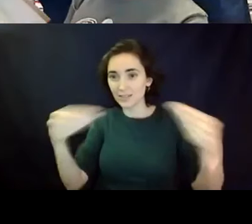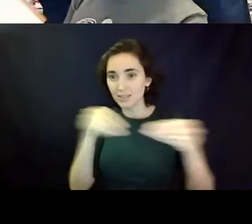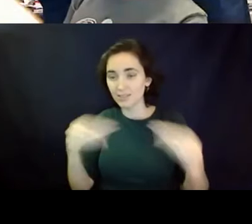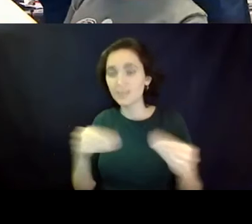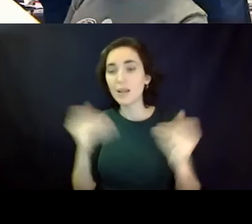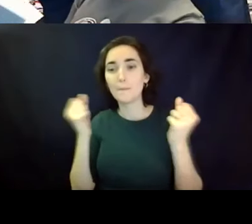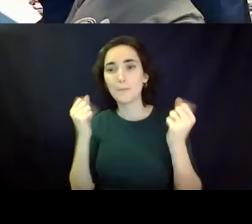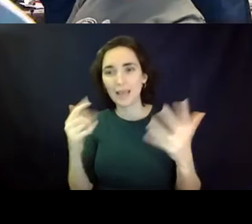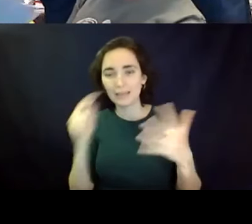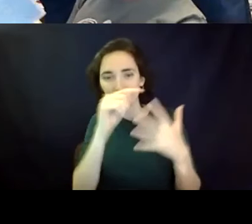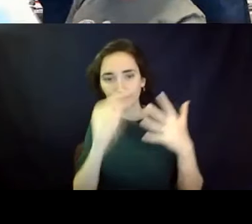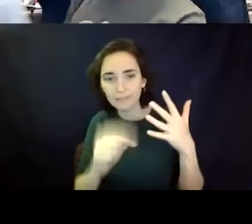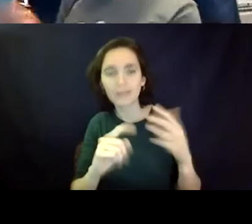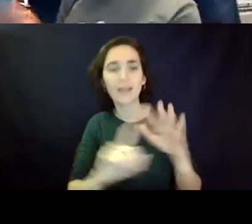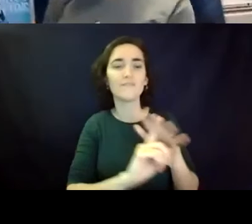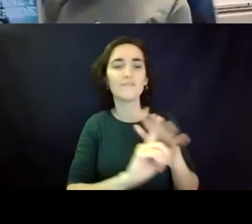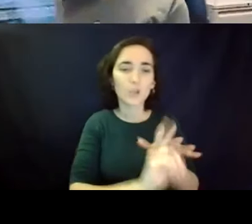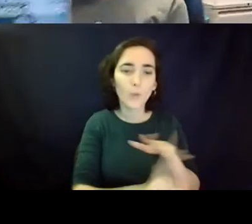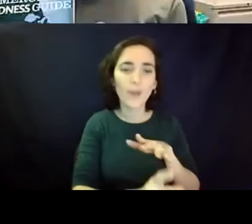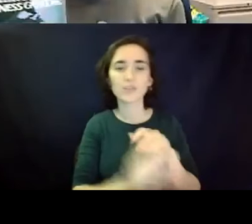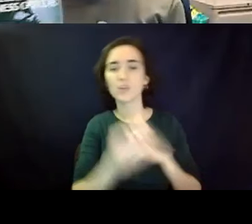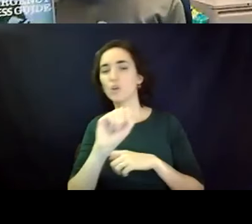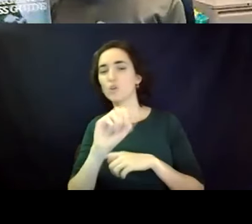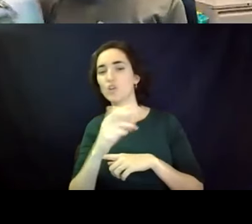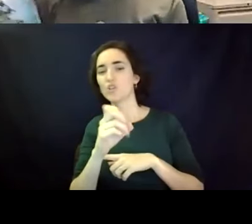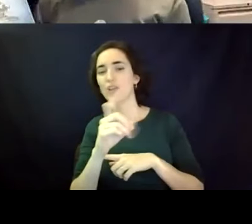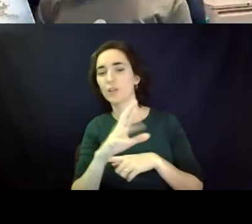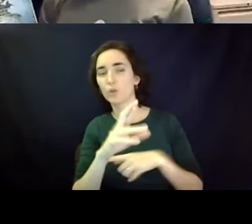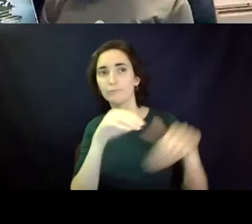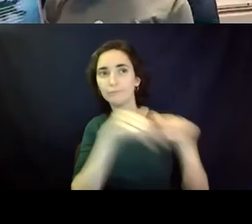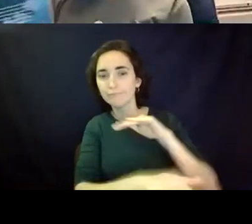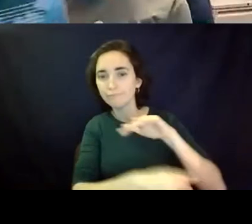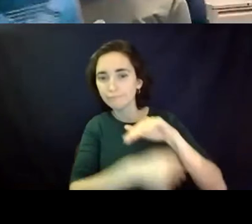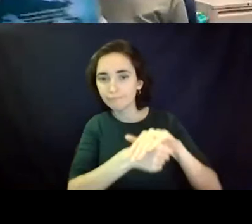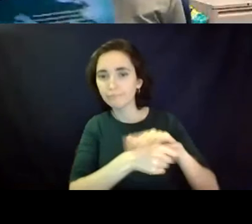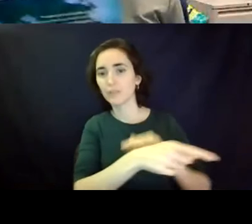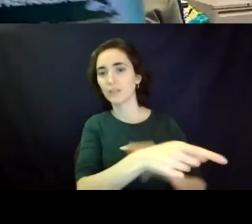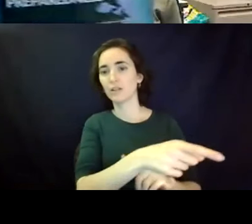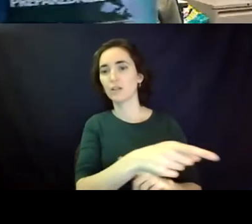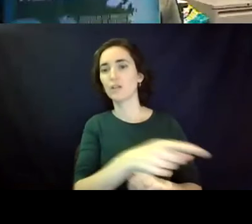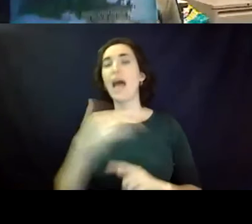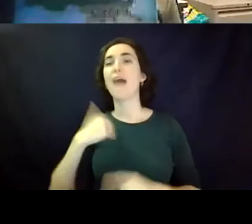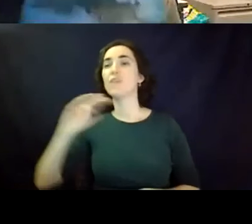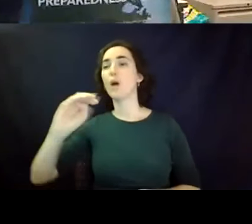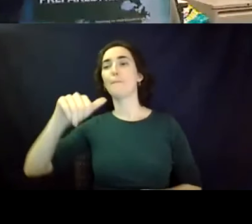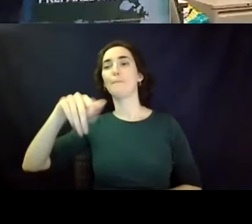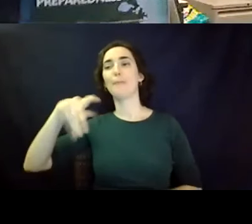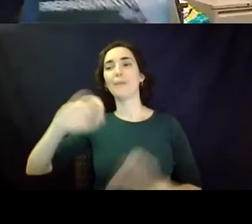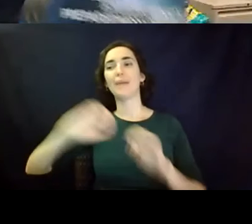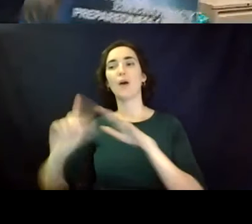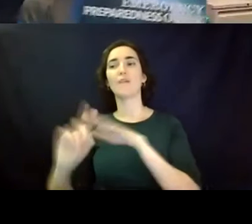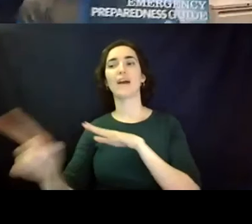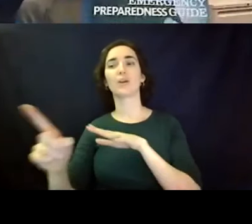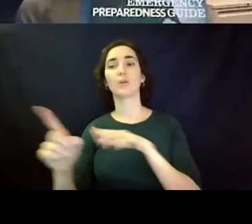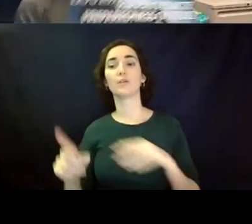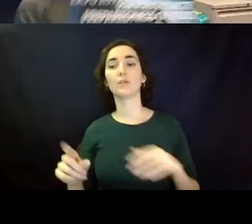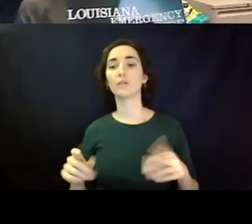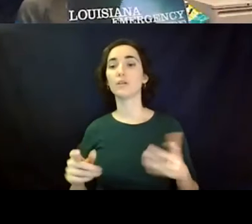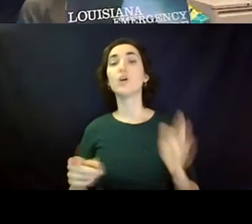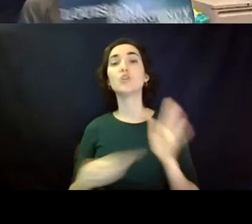about evacuation, sheltering. Some of our evacuation maps are in here. Call your parish.